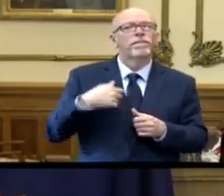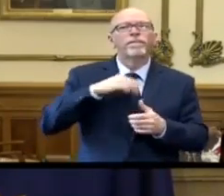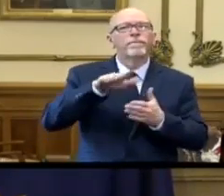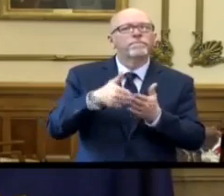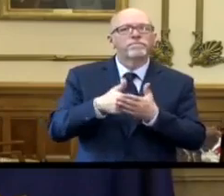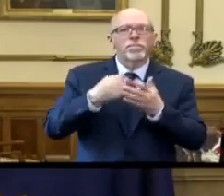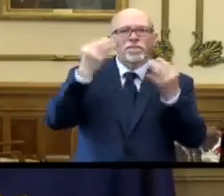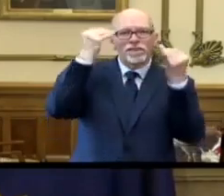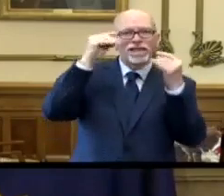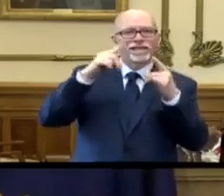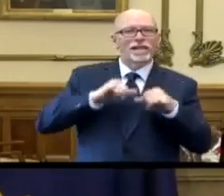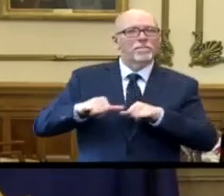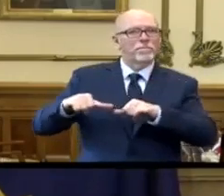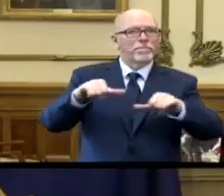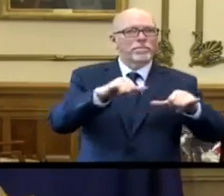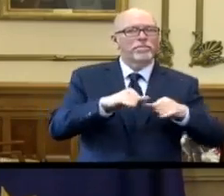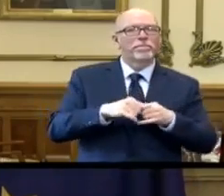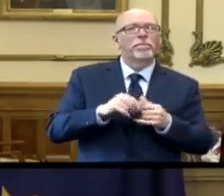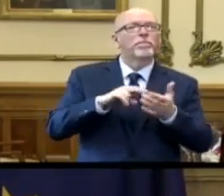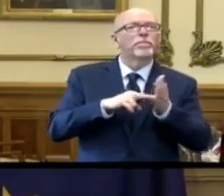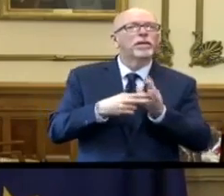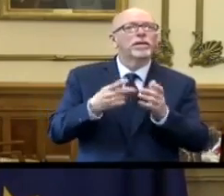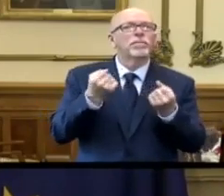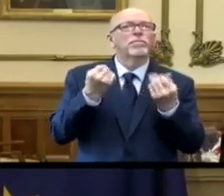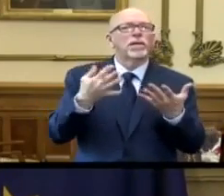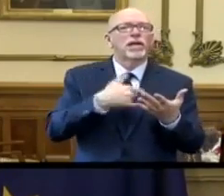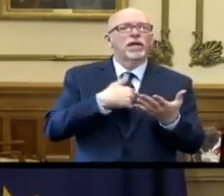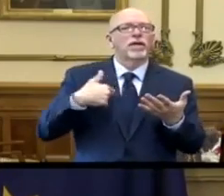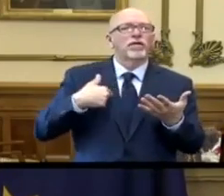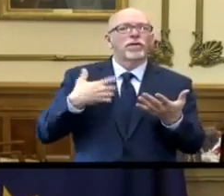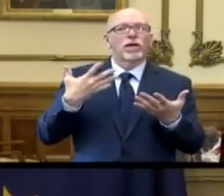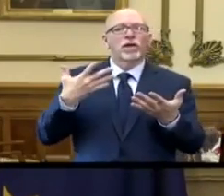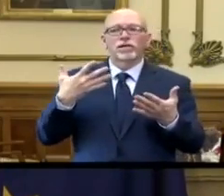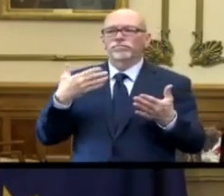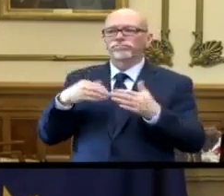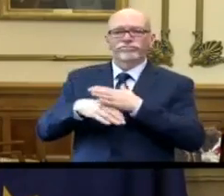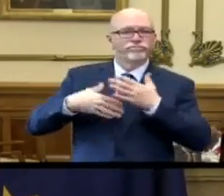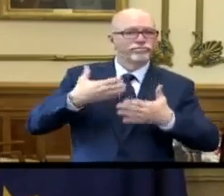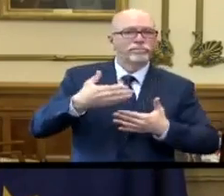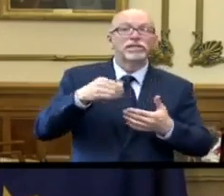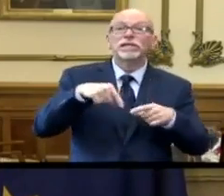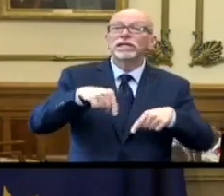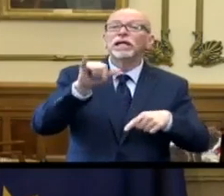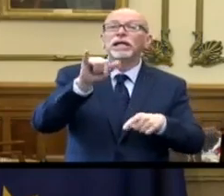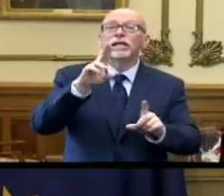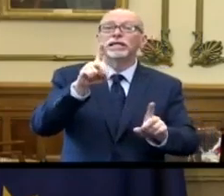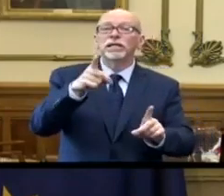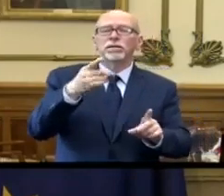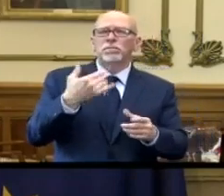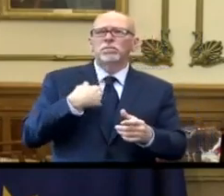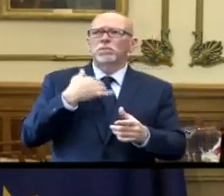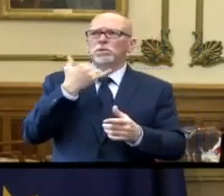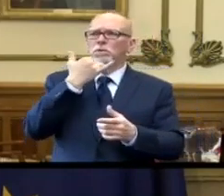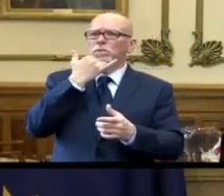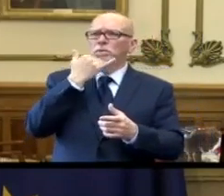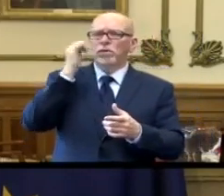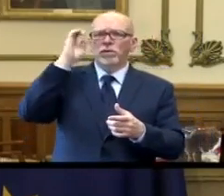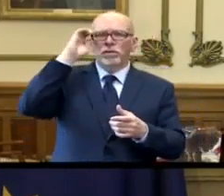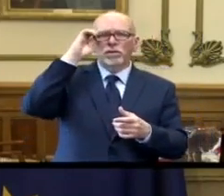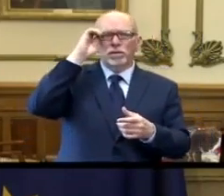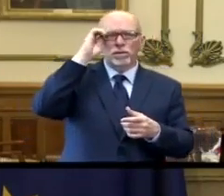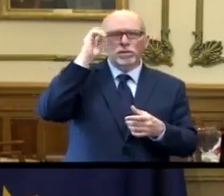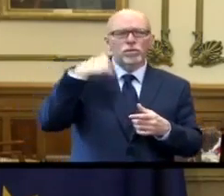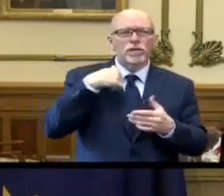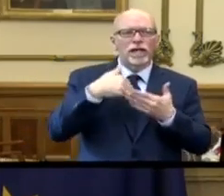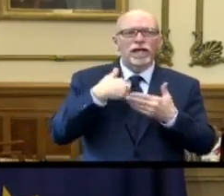all thinking about the same thing, and that is, you know, so many of us went into this time period. We had in the state of Indiana, Fred, you can correct me if I'm off course here,